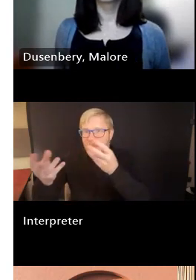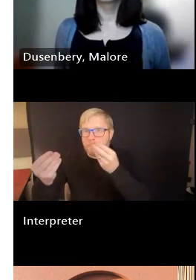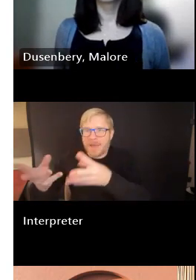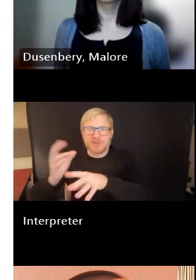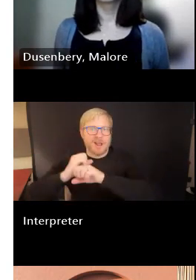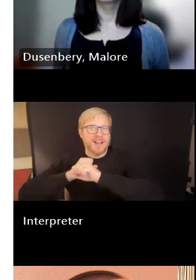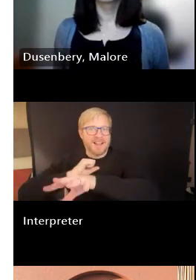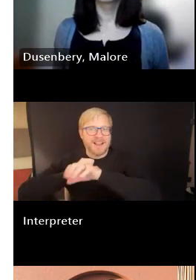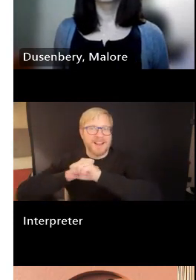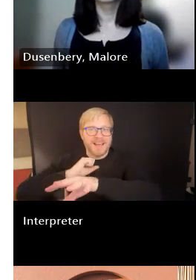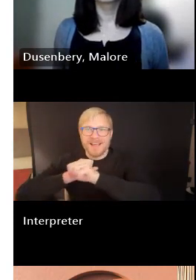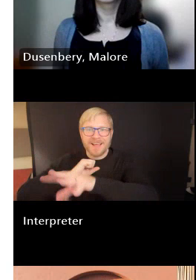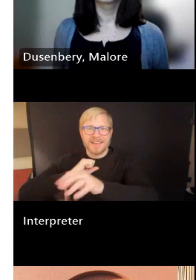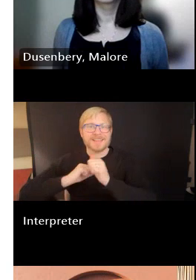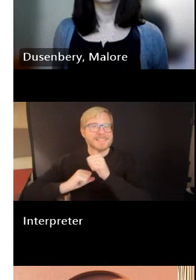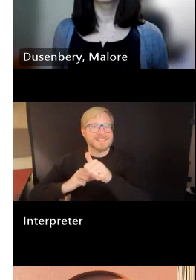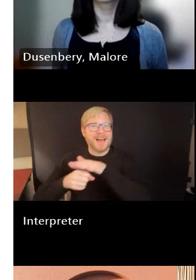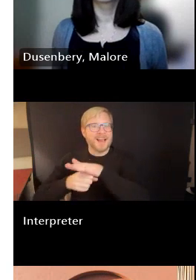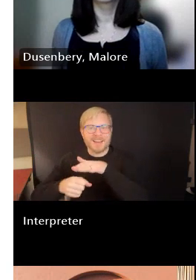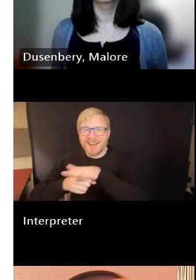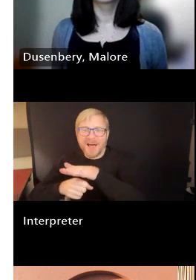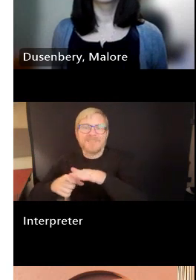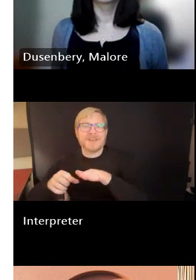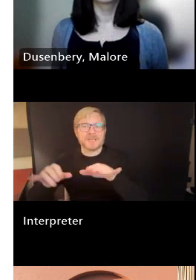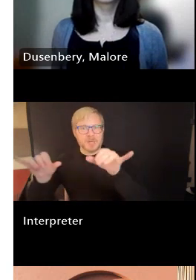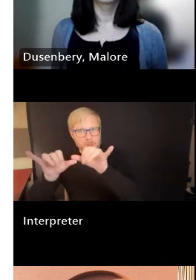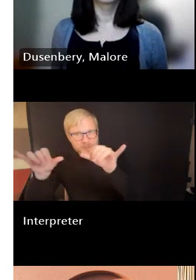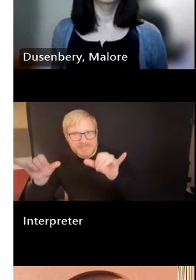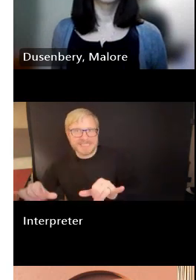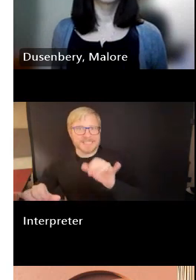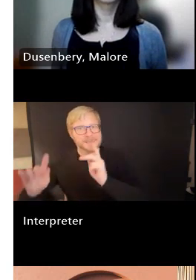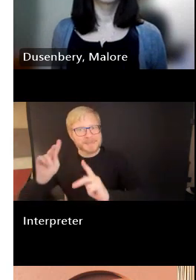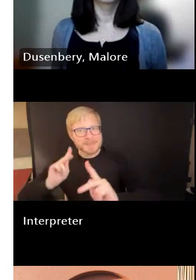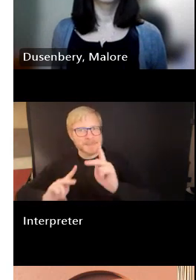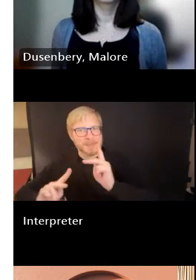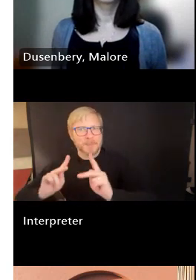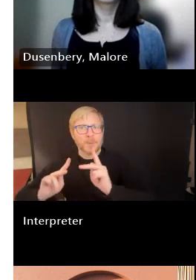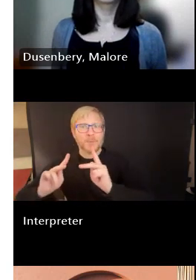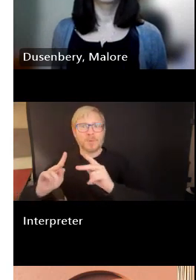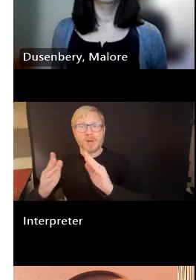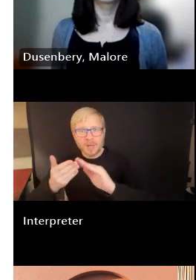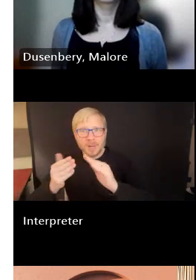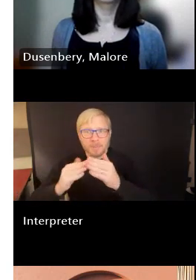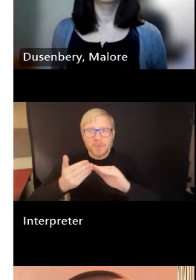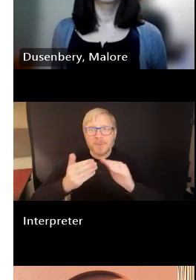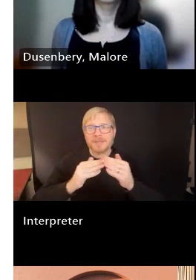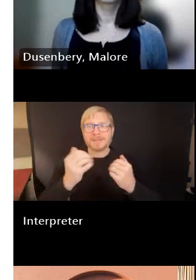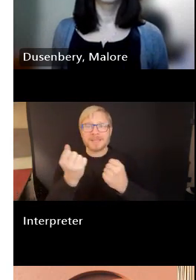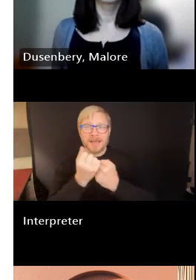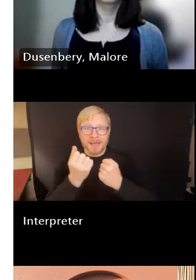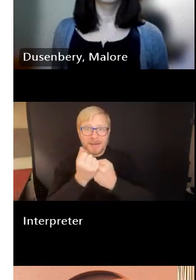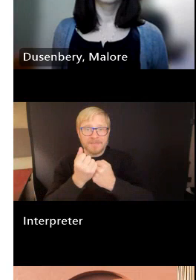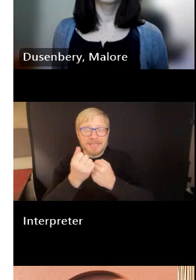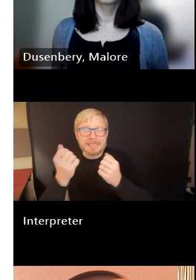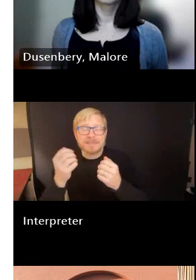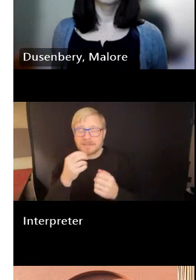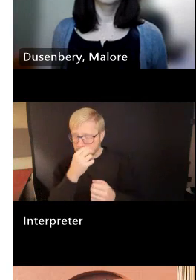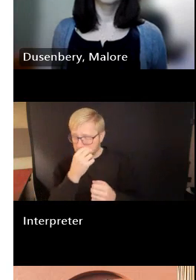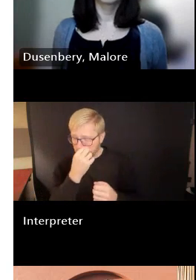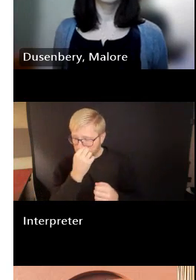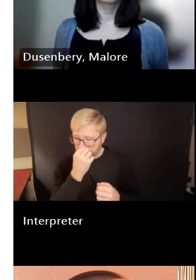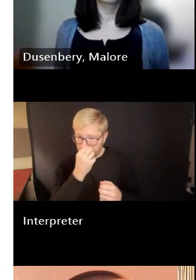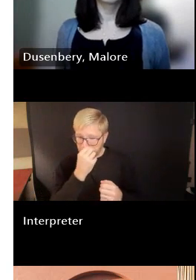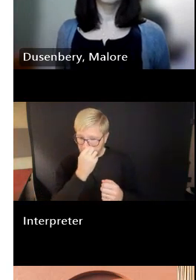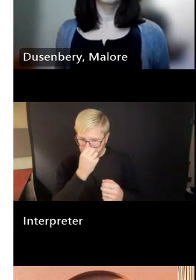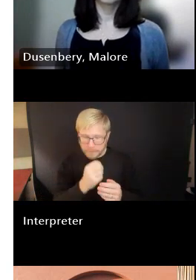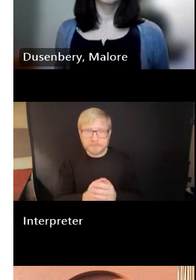Systems people, community advocates, people who specifically do. I feel like the, excuse me, the populations who